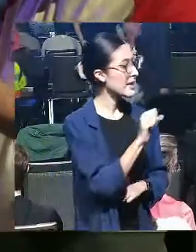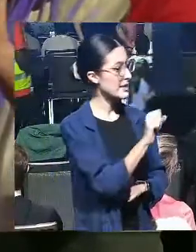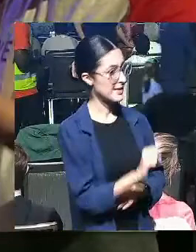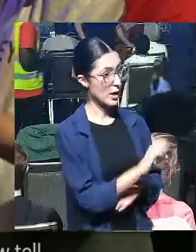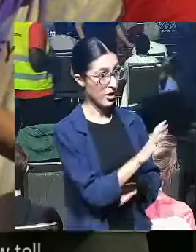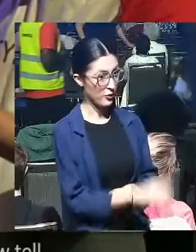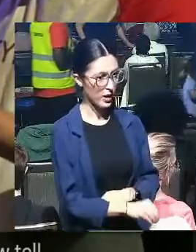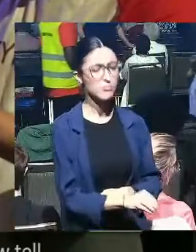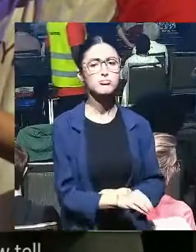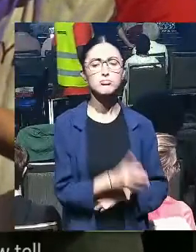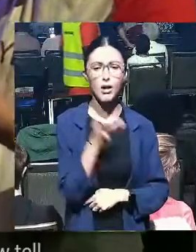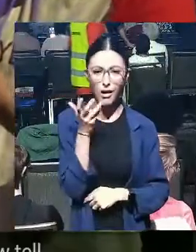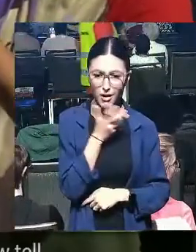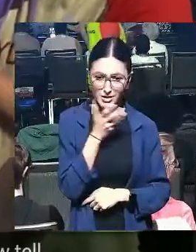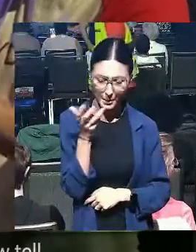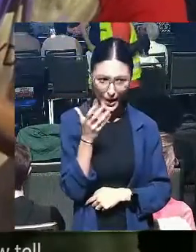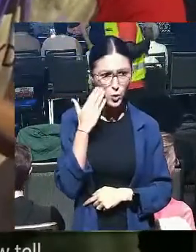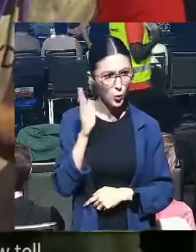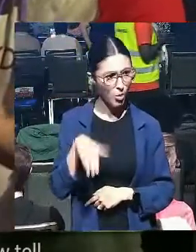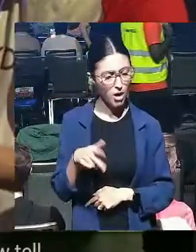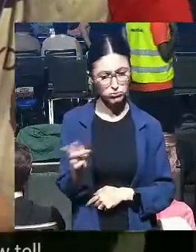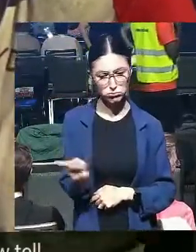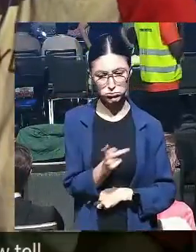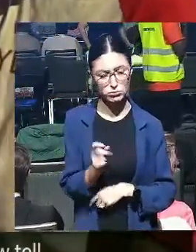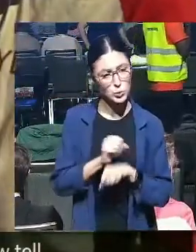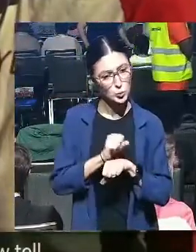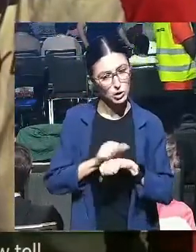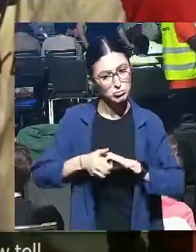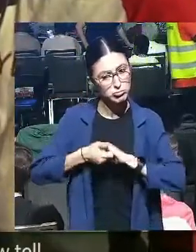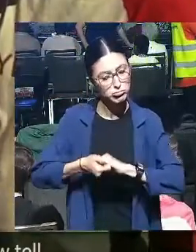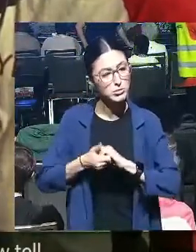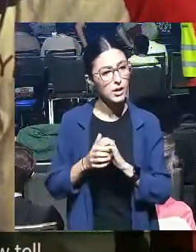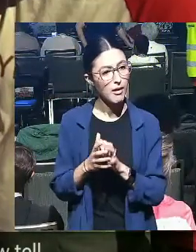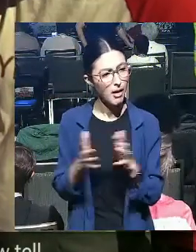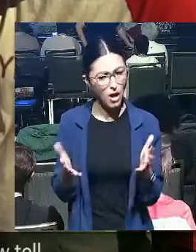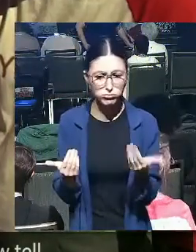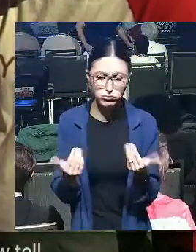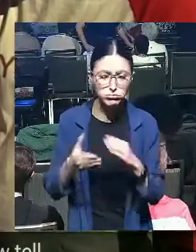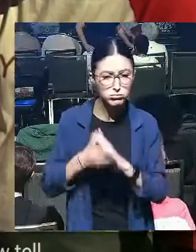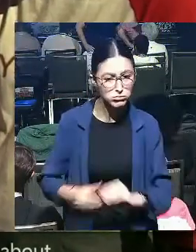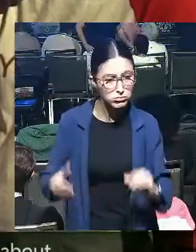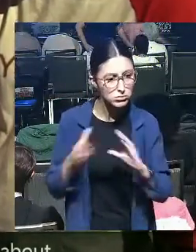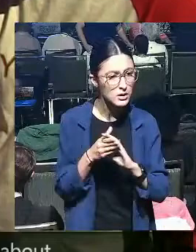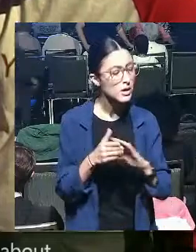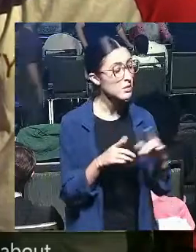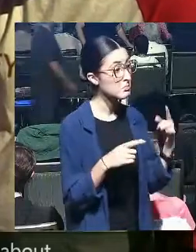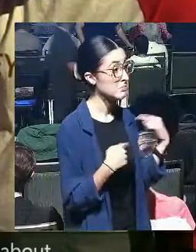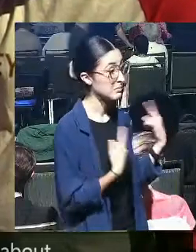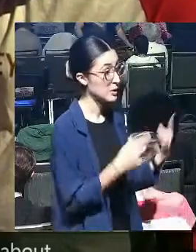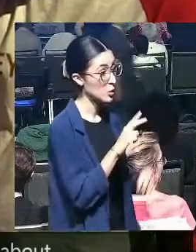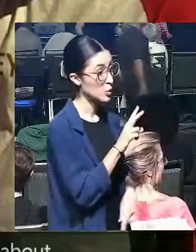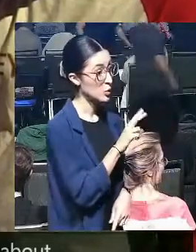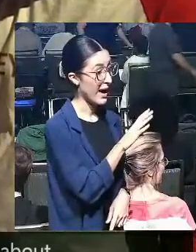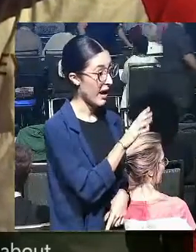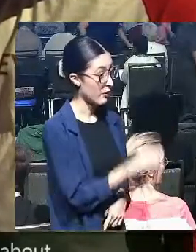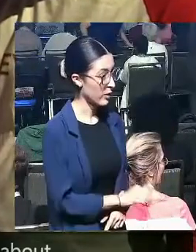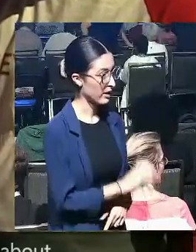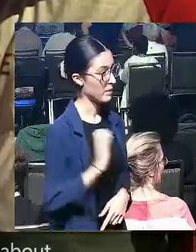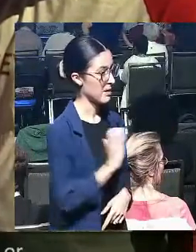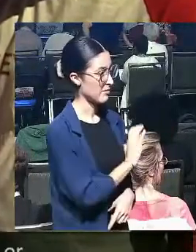guys, I know you guys work together a lot. Tell me about that. Well, we've been part of the Africa D Group for about 20 years or more together.